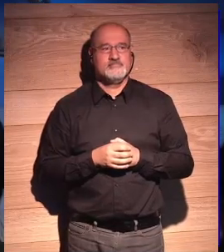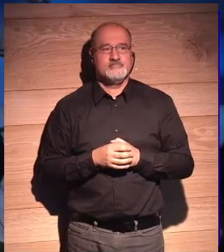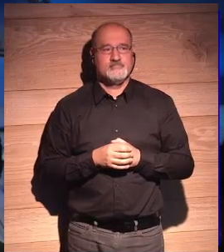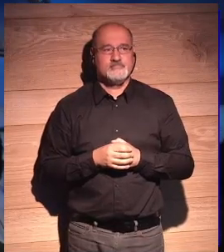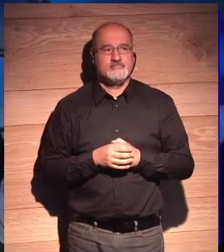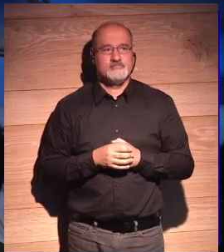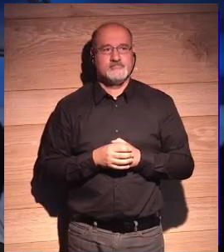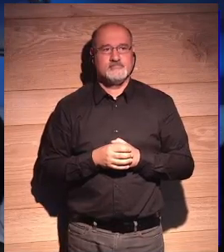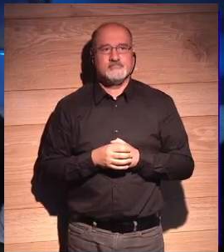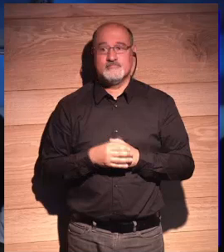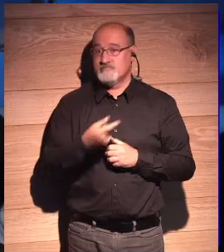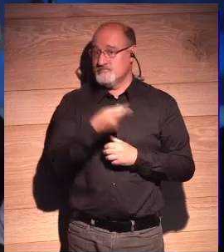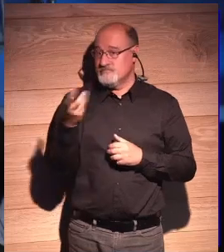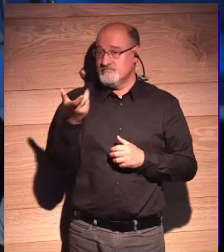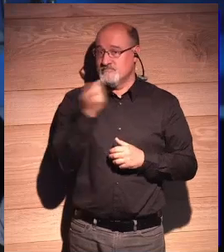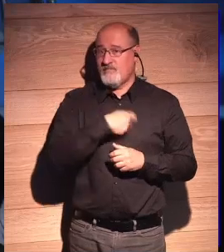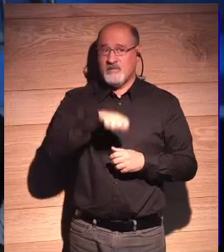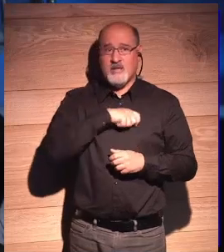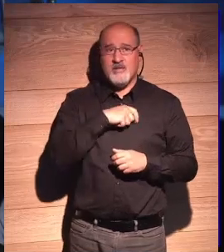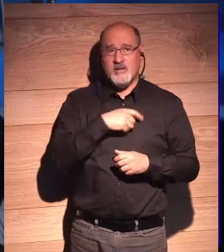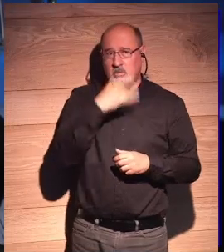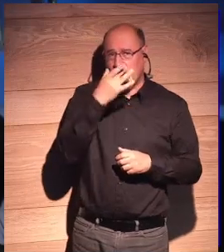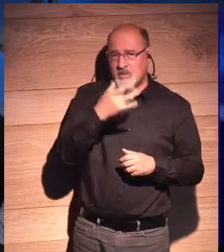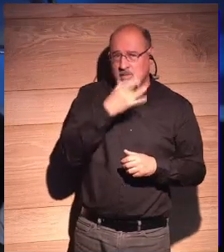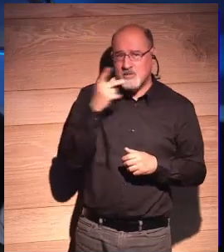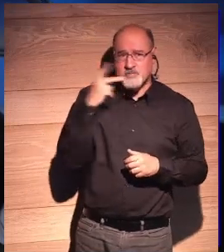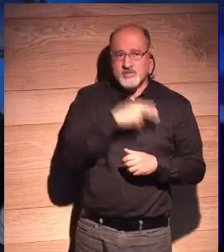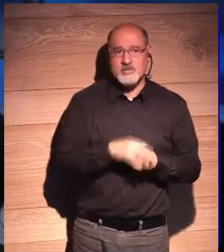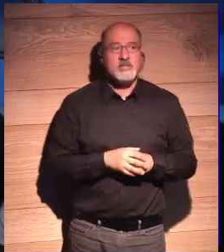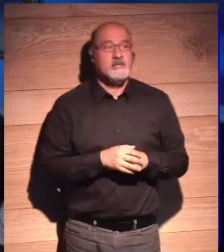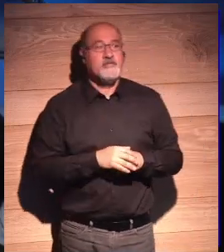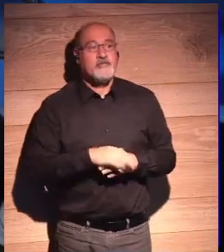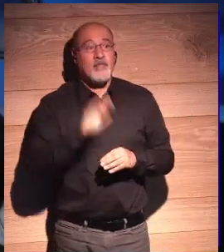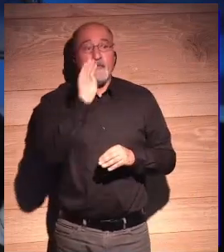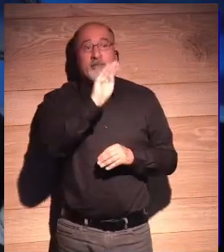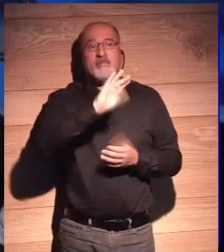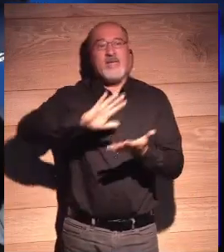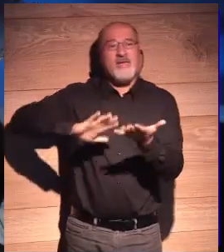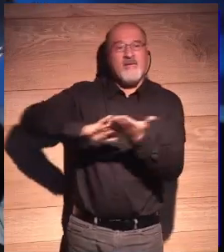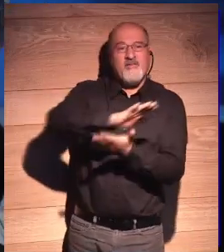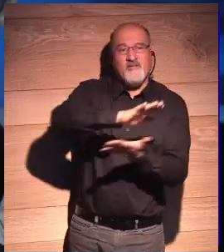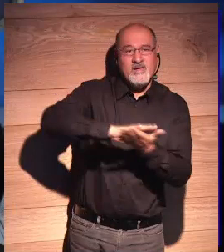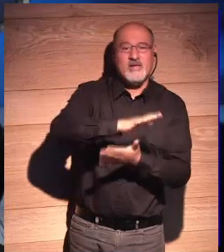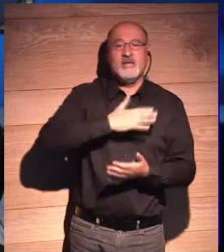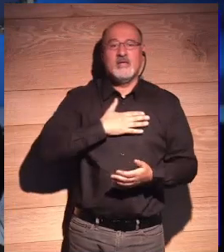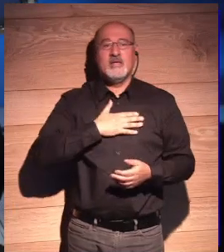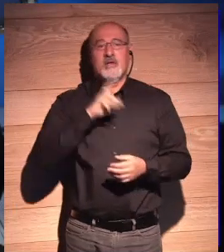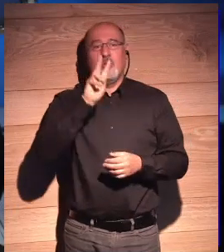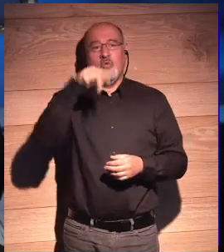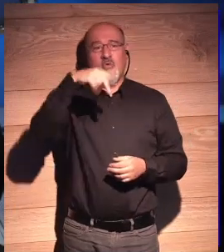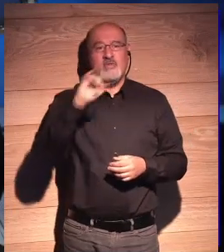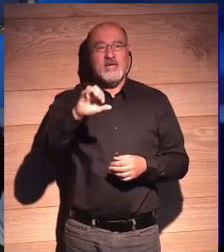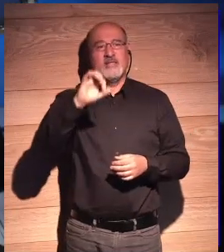Spanish are very shy, I've noticed. Quería preguntar respecto a... I'd like to ask about the influences if you've seen Under